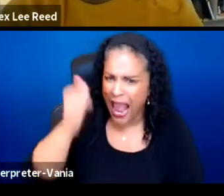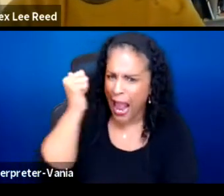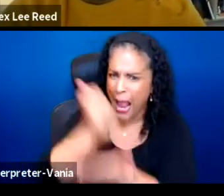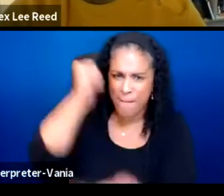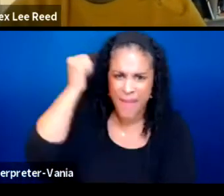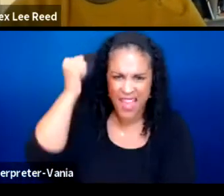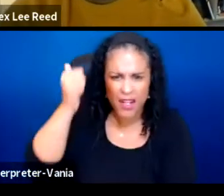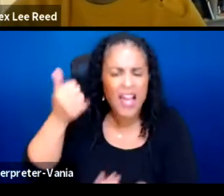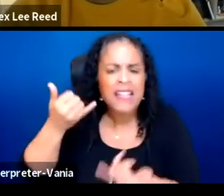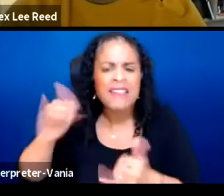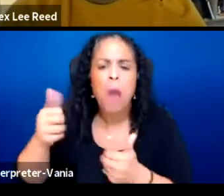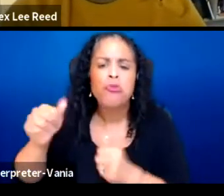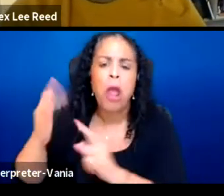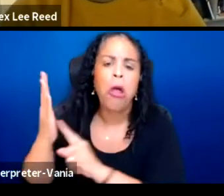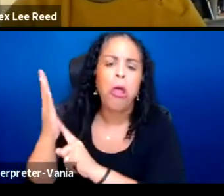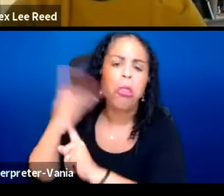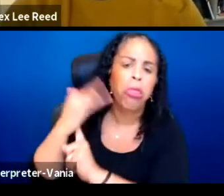And